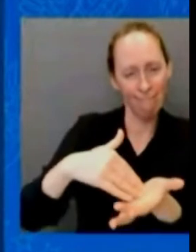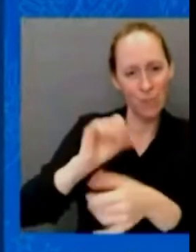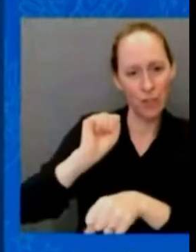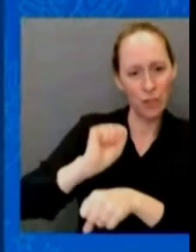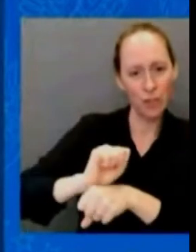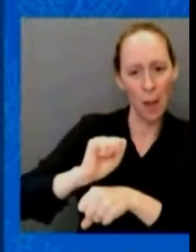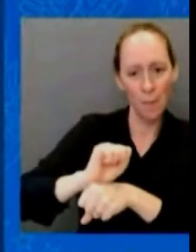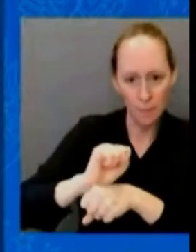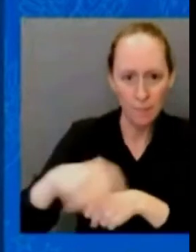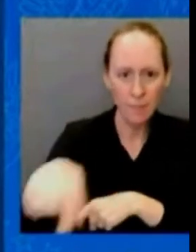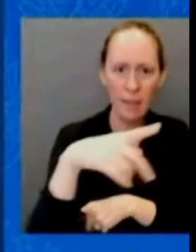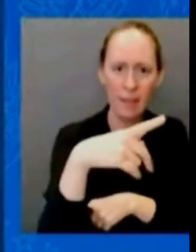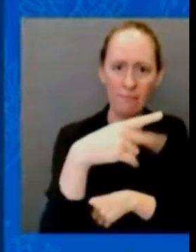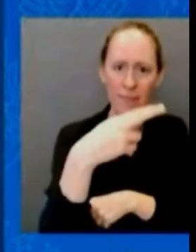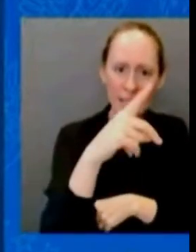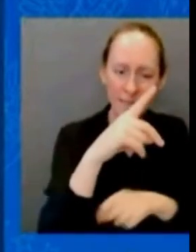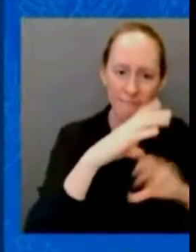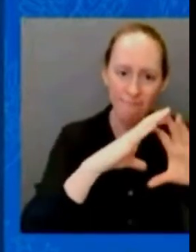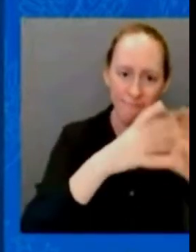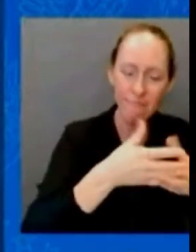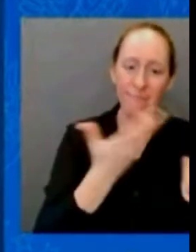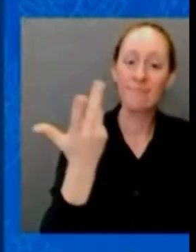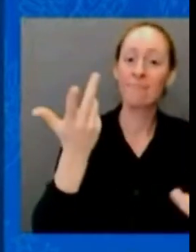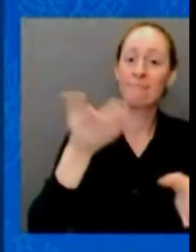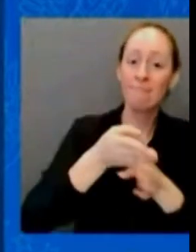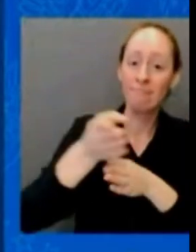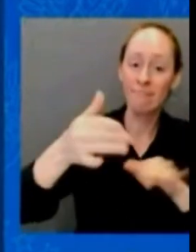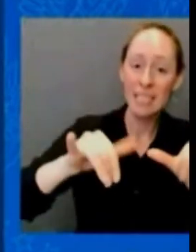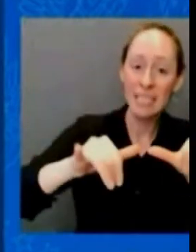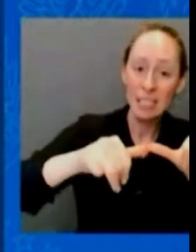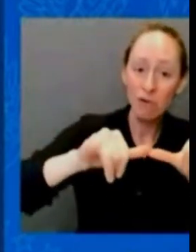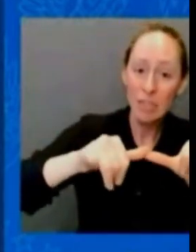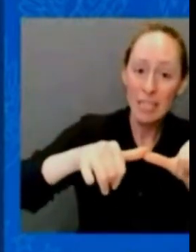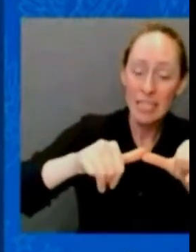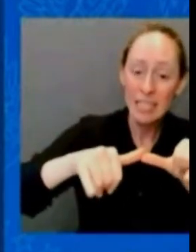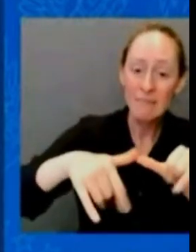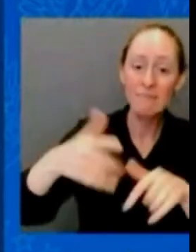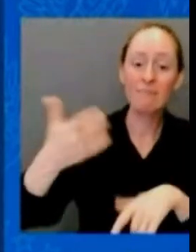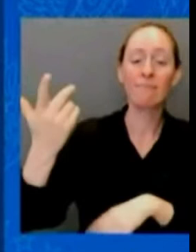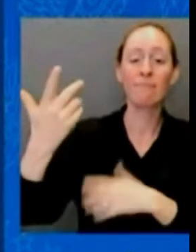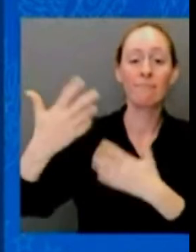HVAC technicians, machine operators, with an average salary of